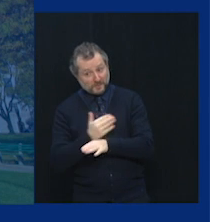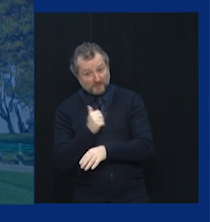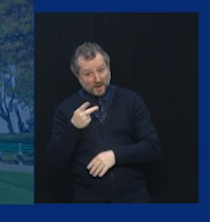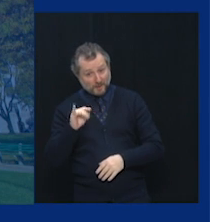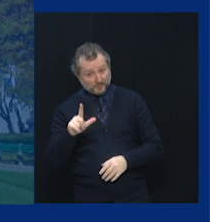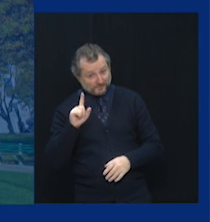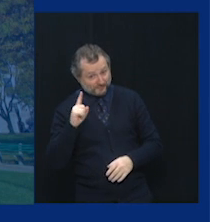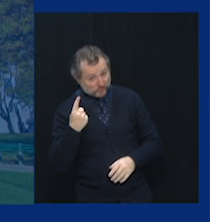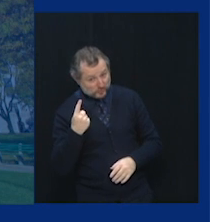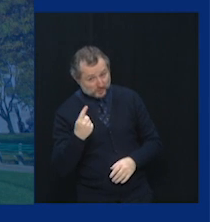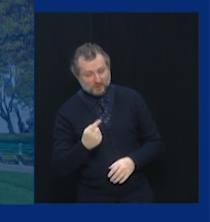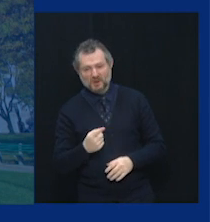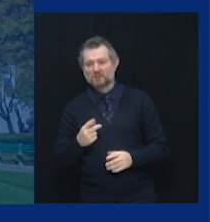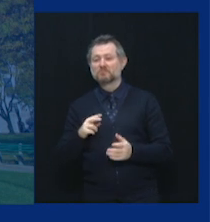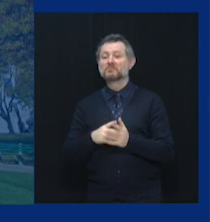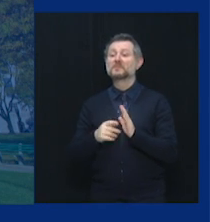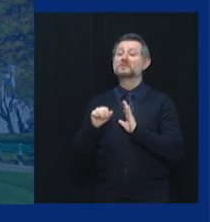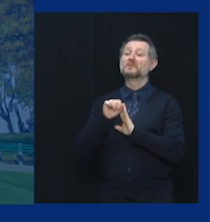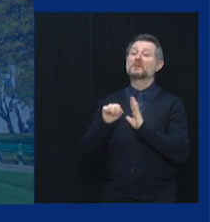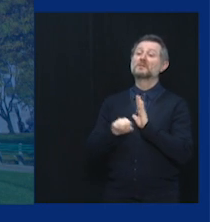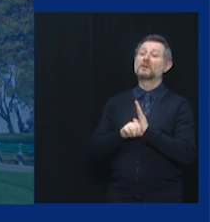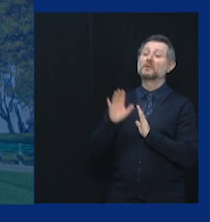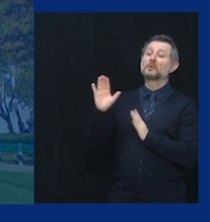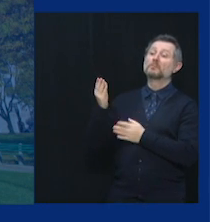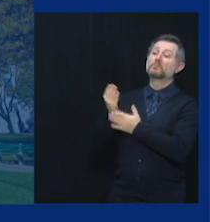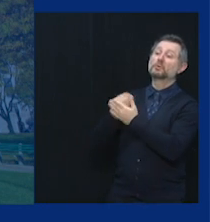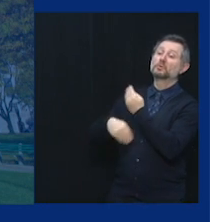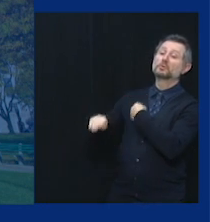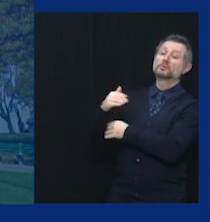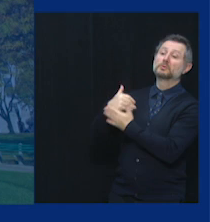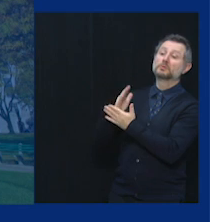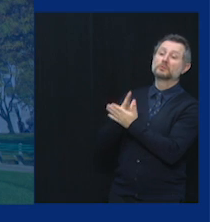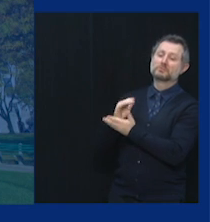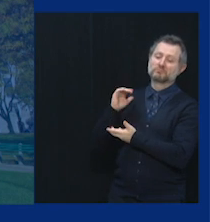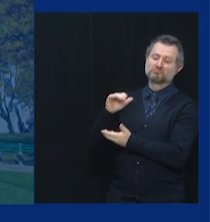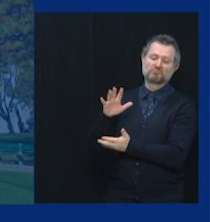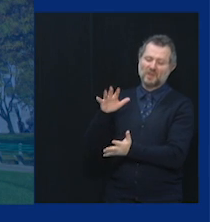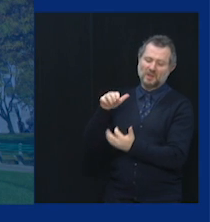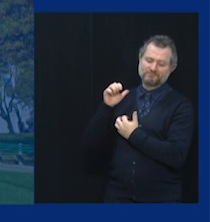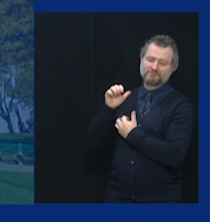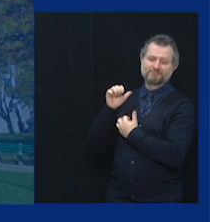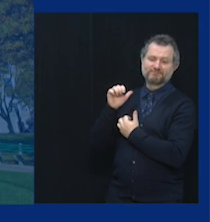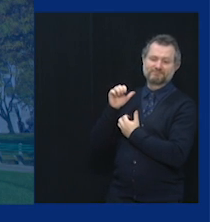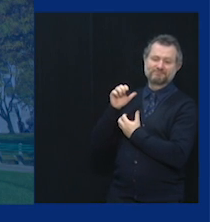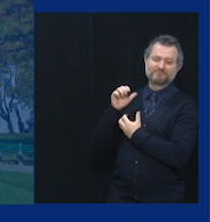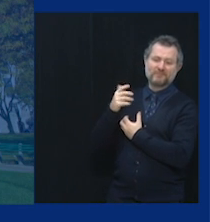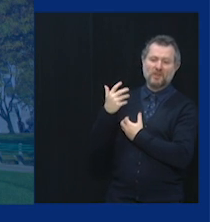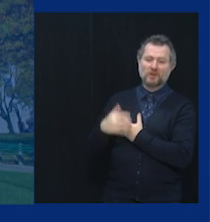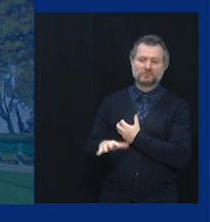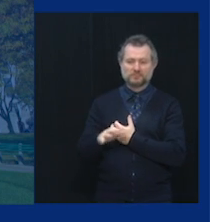won't get funding in the state budget. I've said this 11 times.